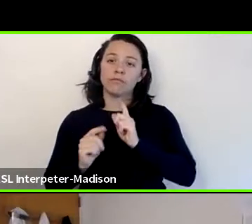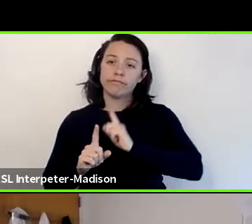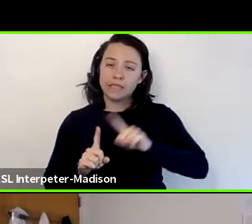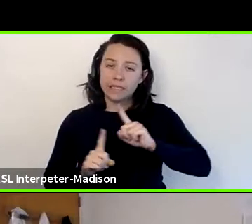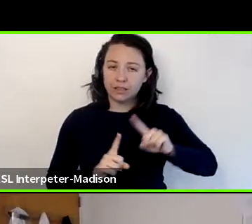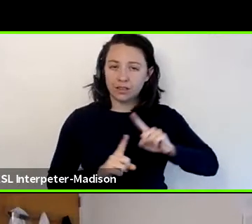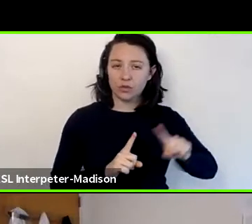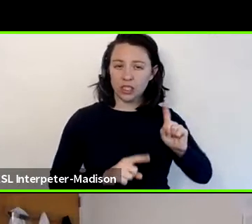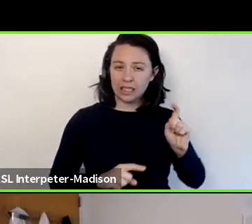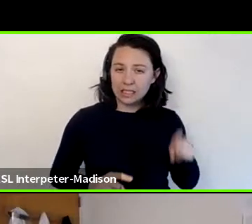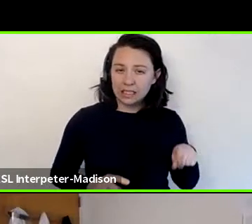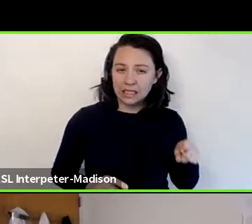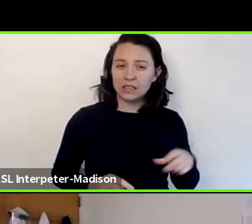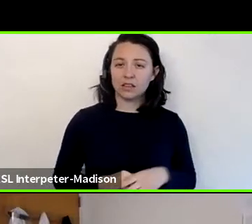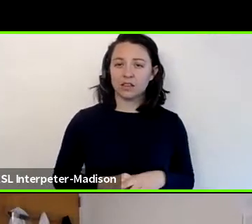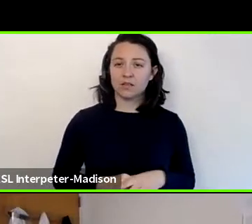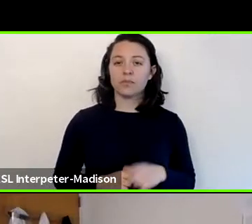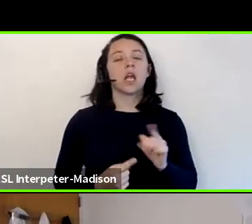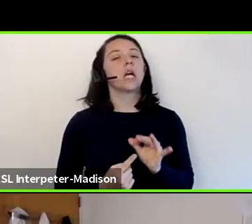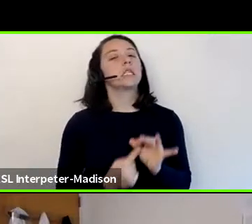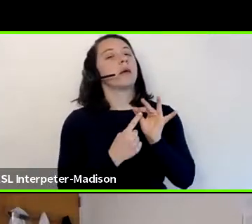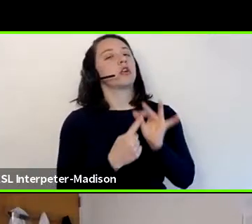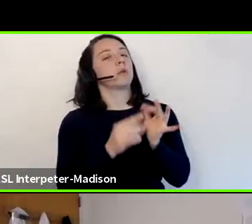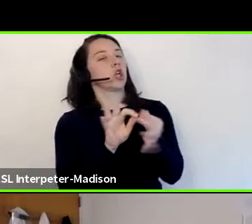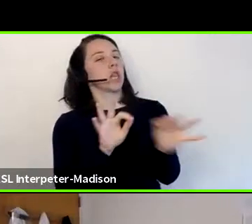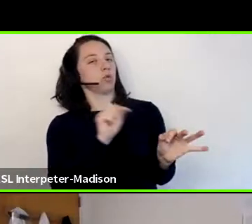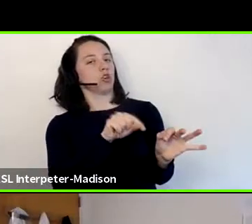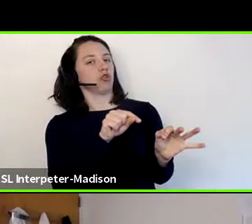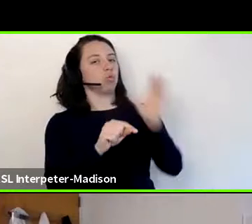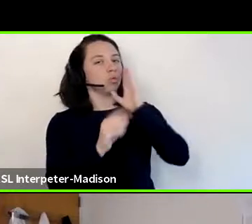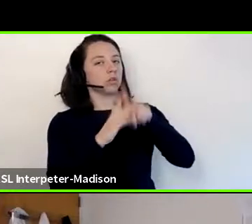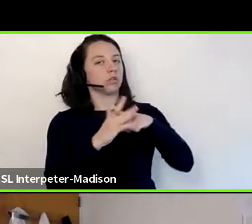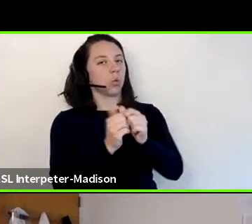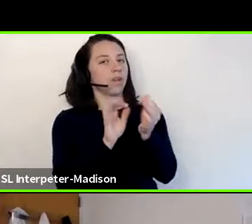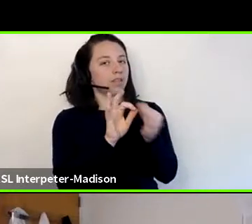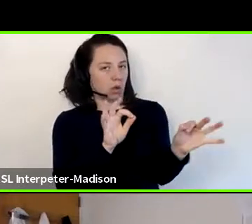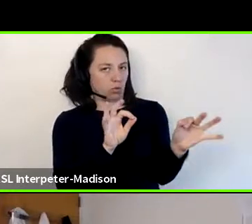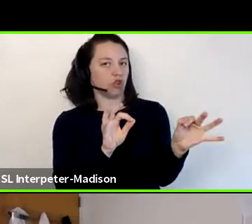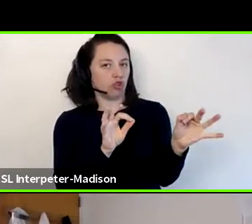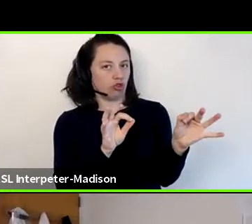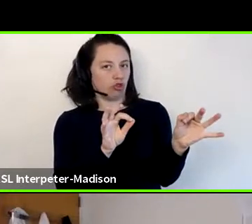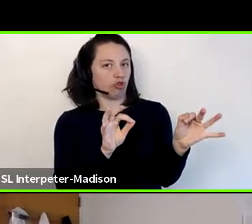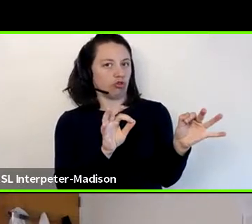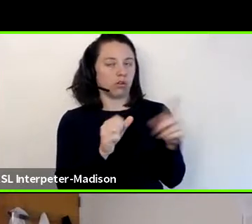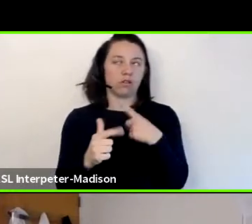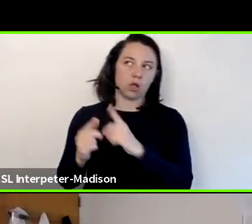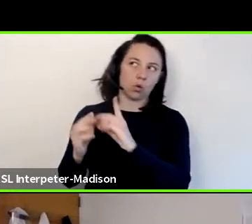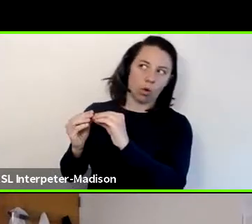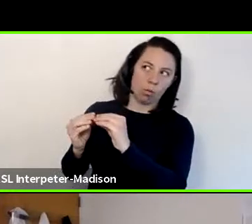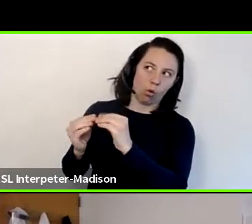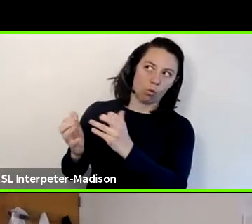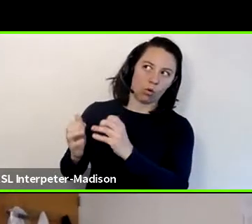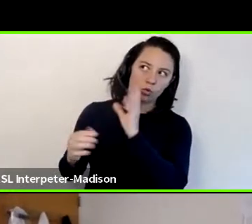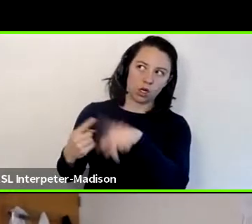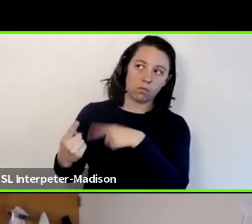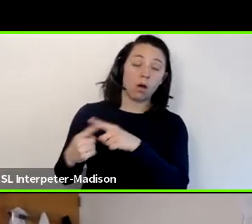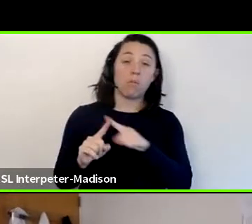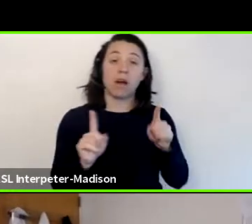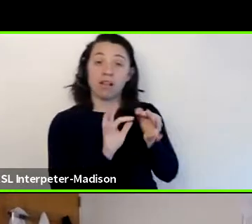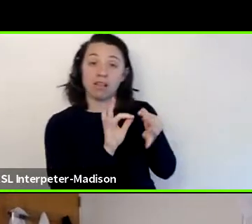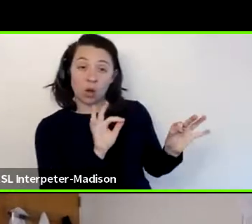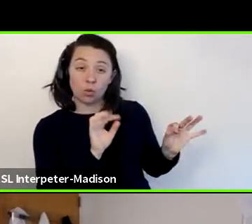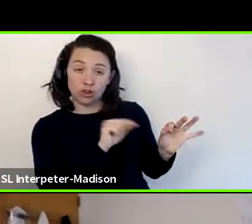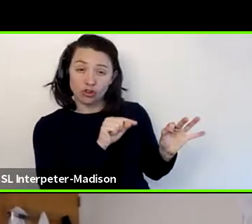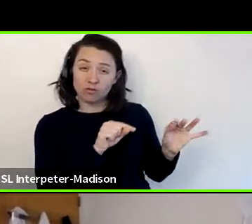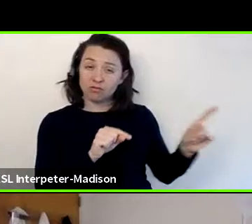to particularly language. We'll start with language, and then I have one other population. But when you look at the language, the ability to have an